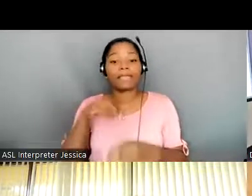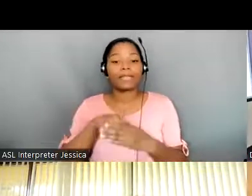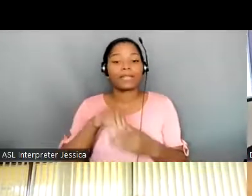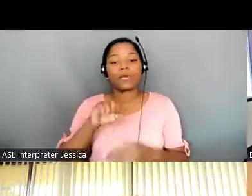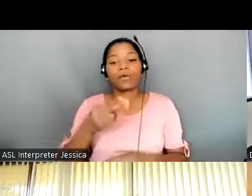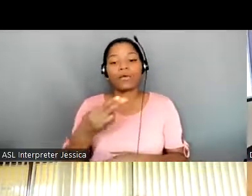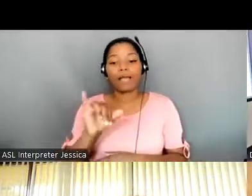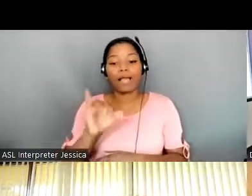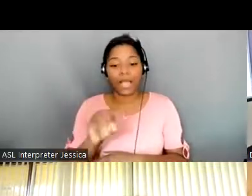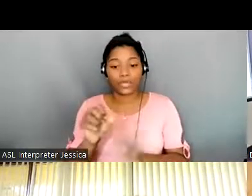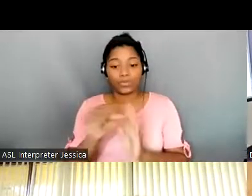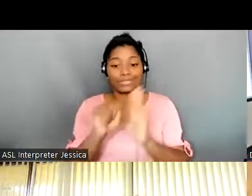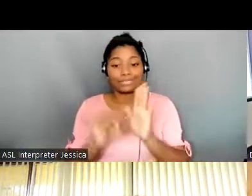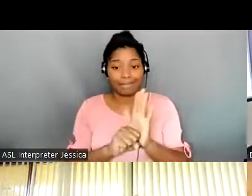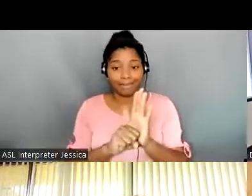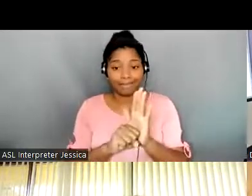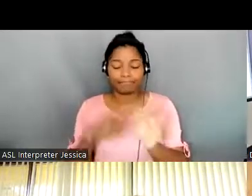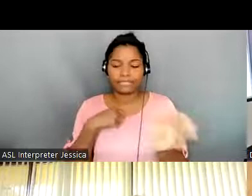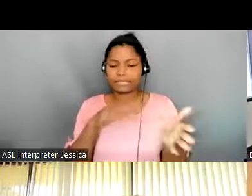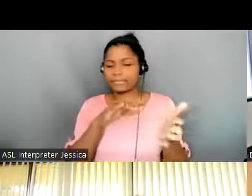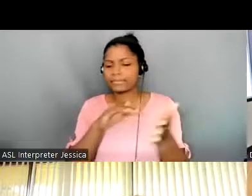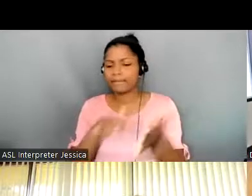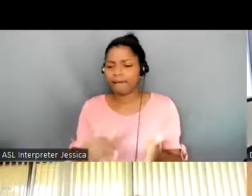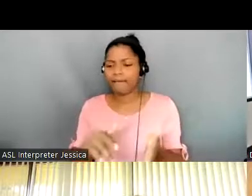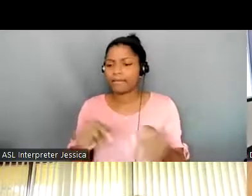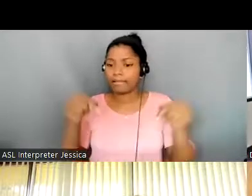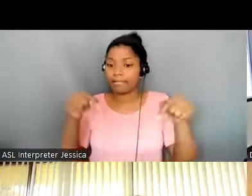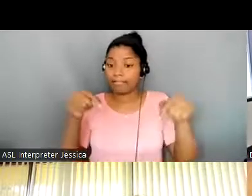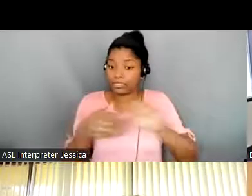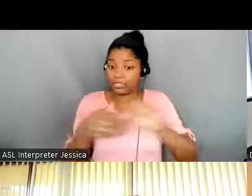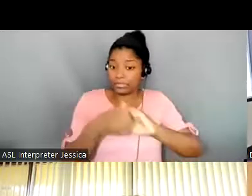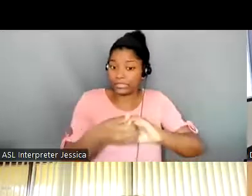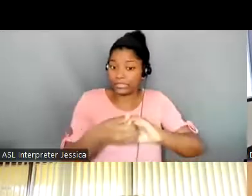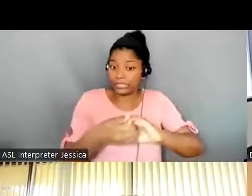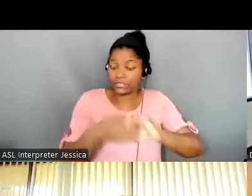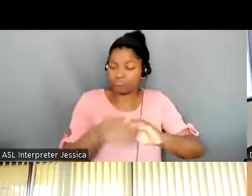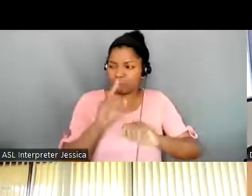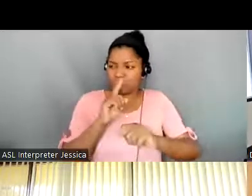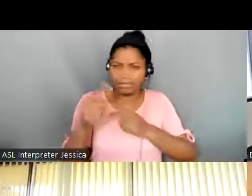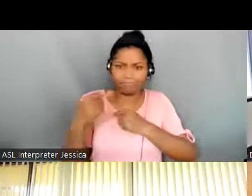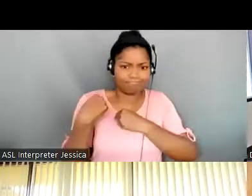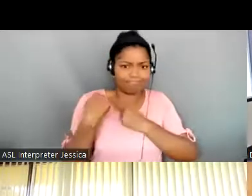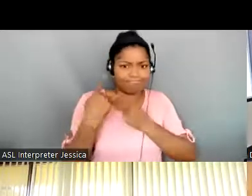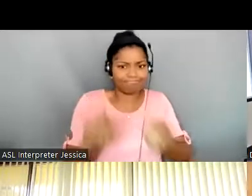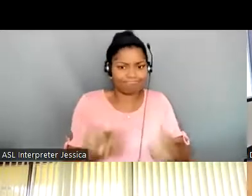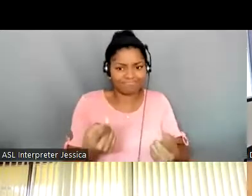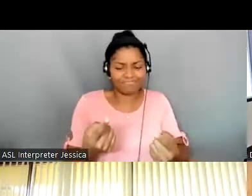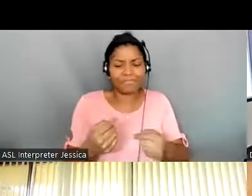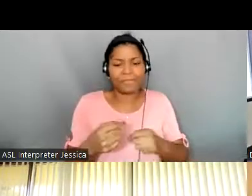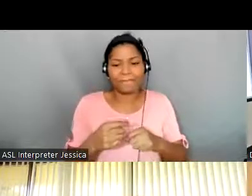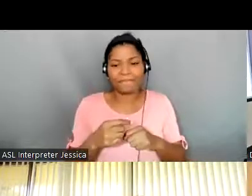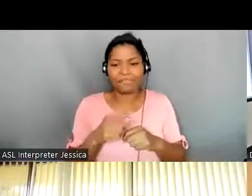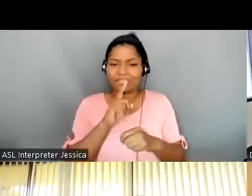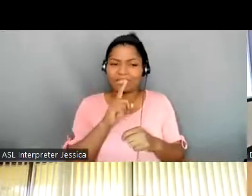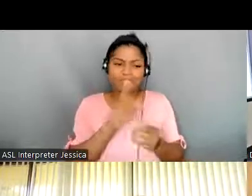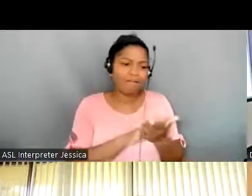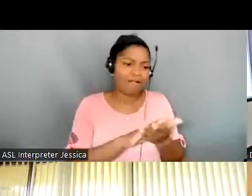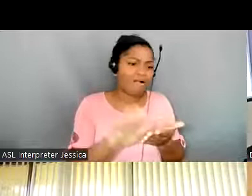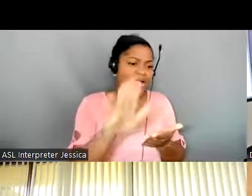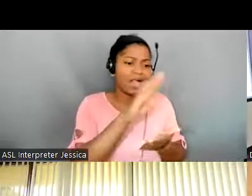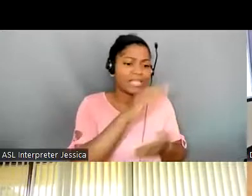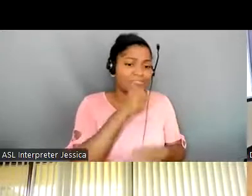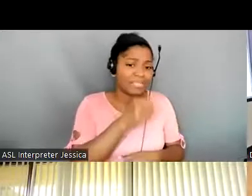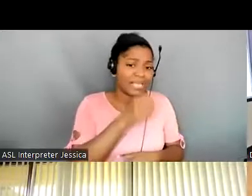studying these types of relationships for a really long time with people, usually, you know, traditional college age students, 24